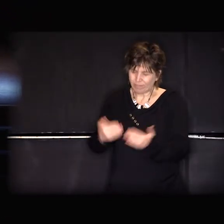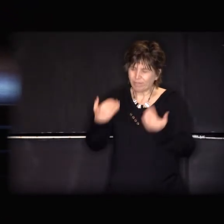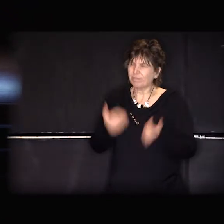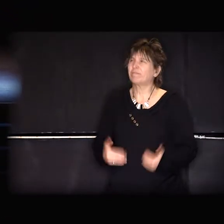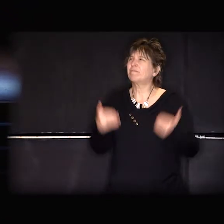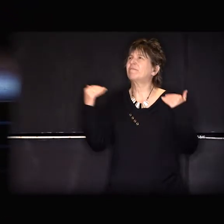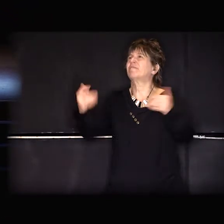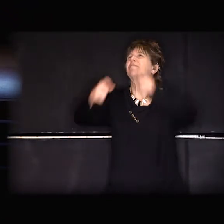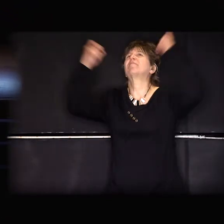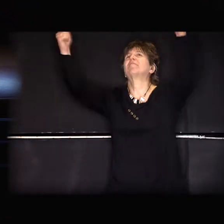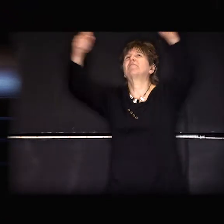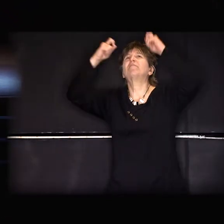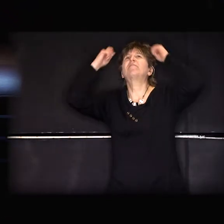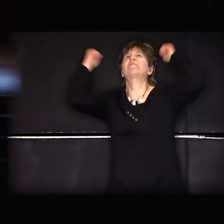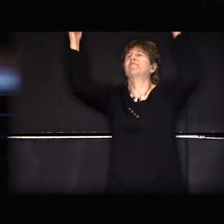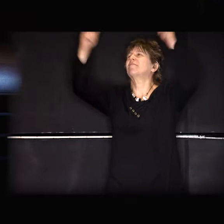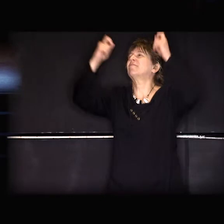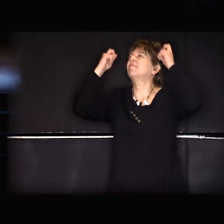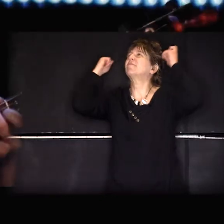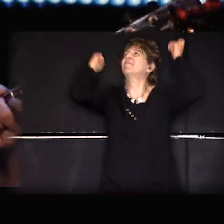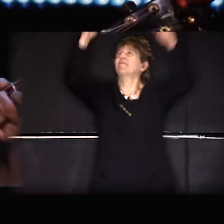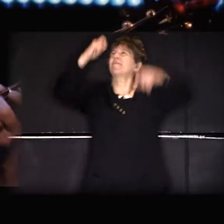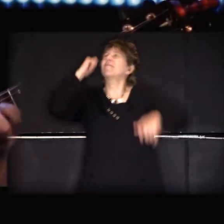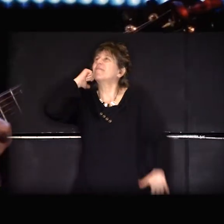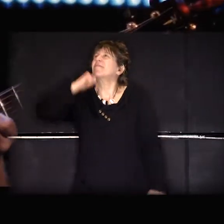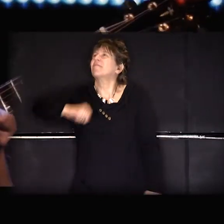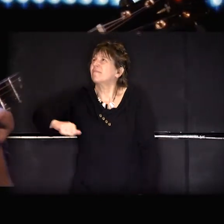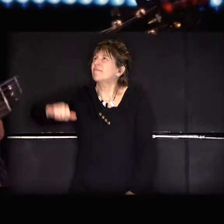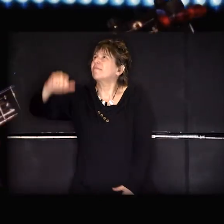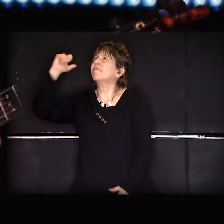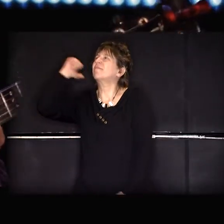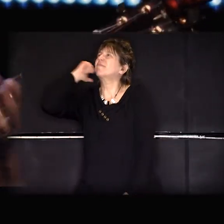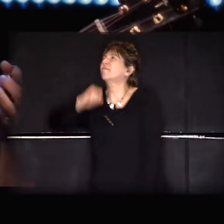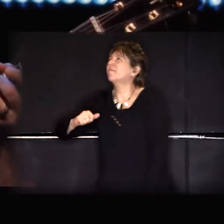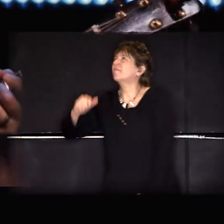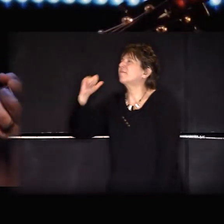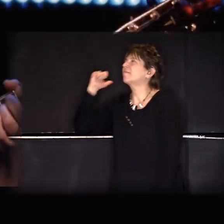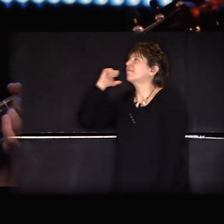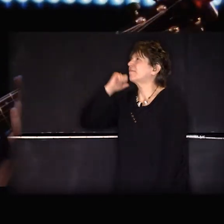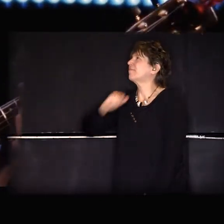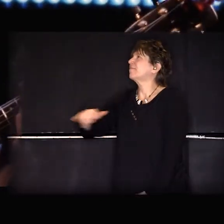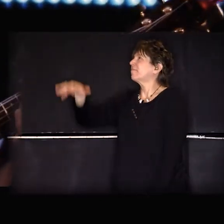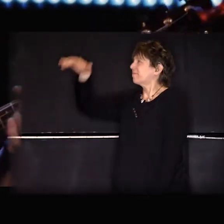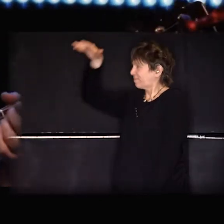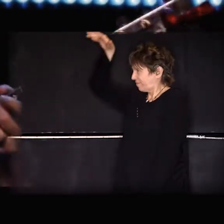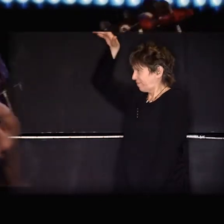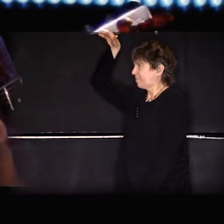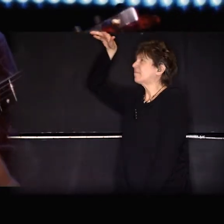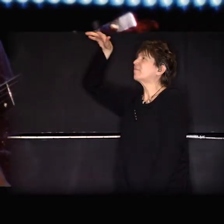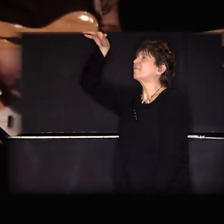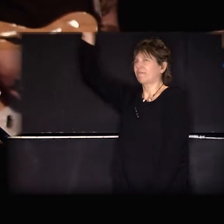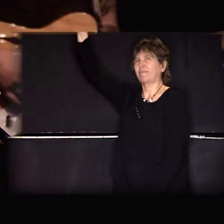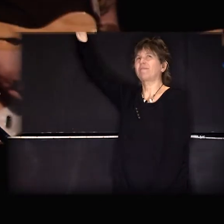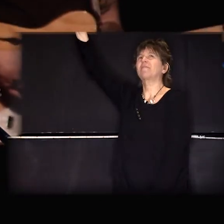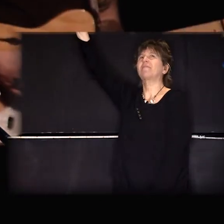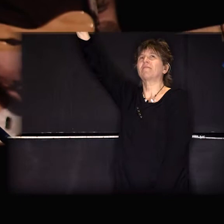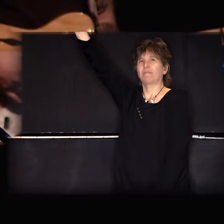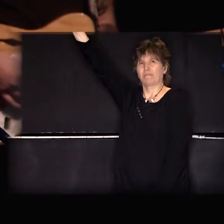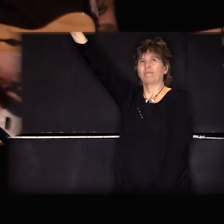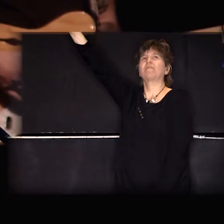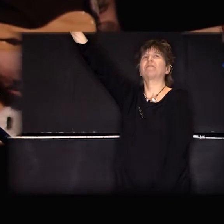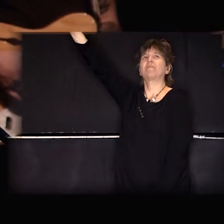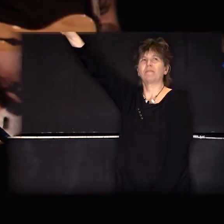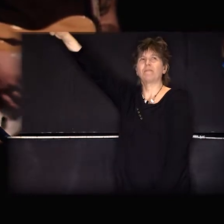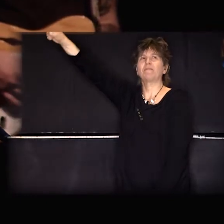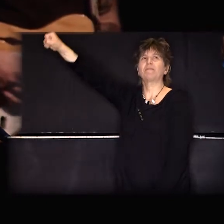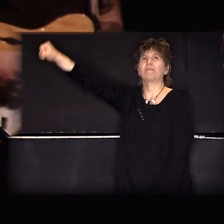name. Oh, yes, I will sing for joy when my heart is heavy for all